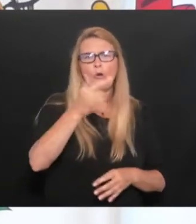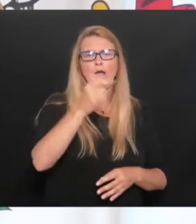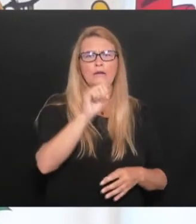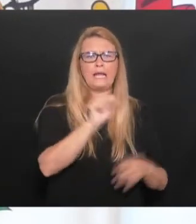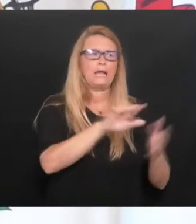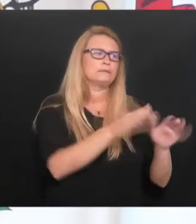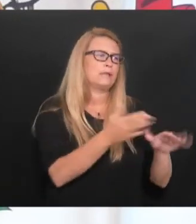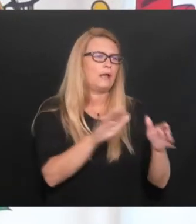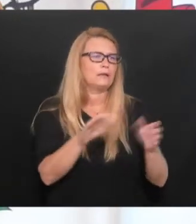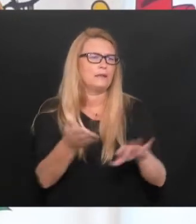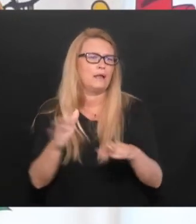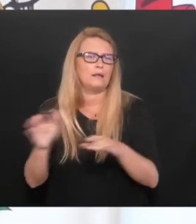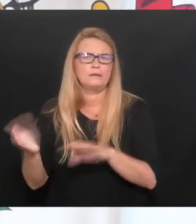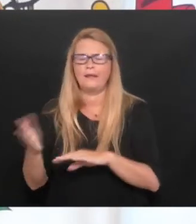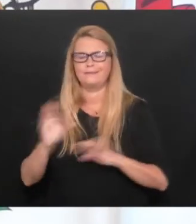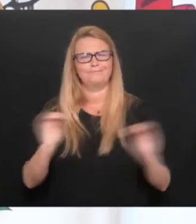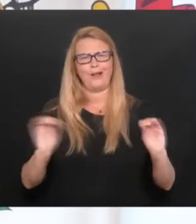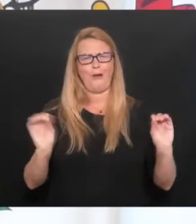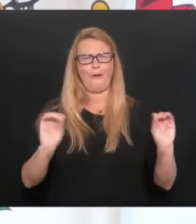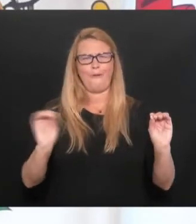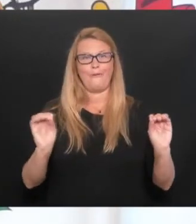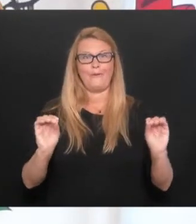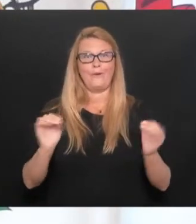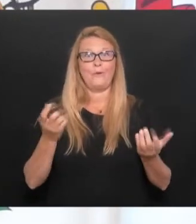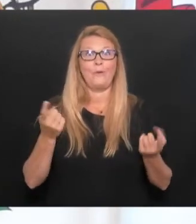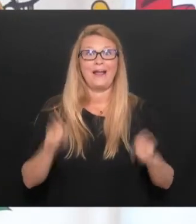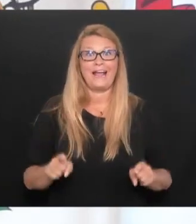thing, dead. And lo and behold,